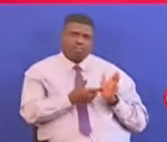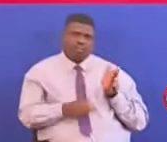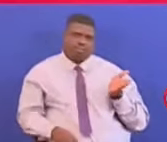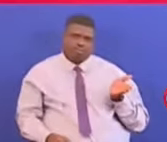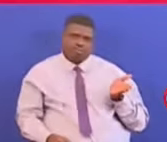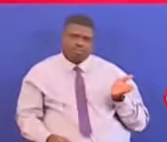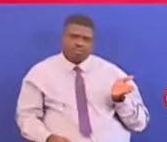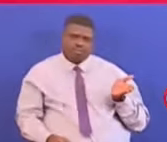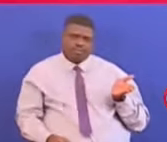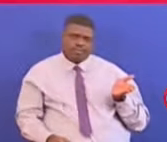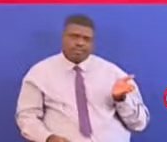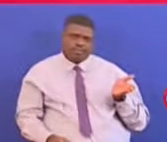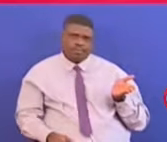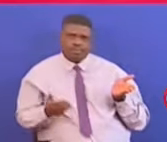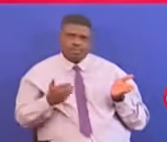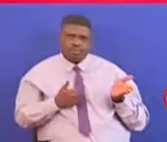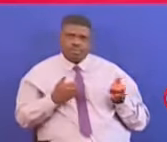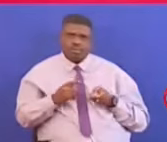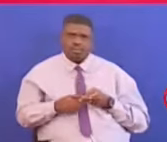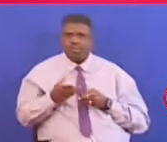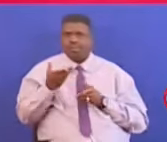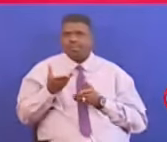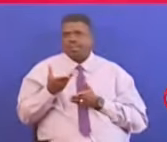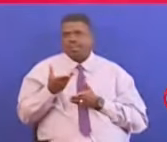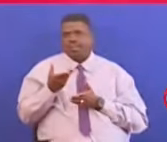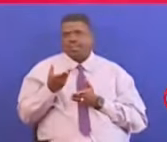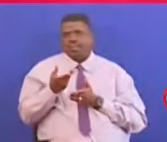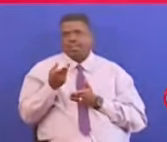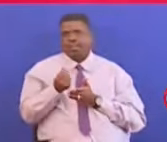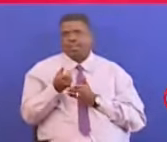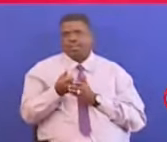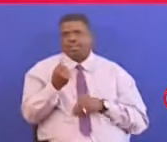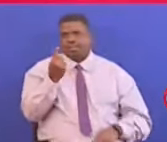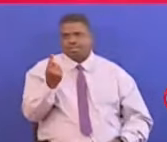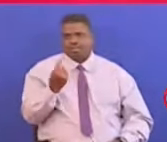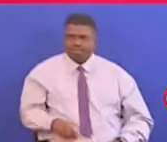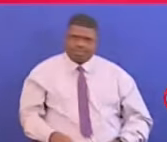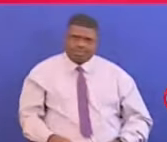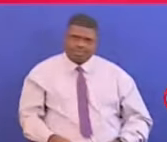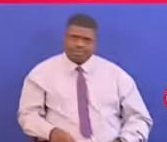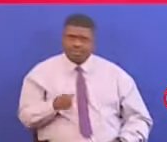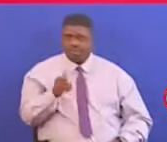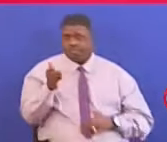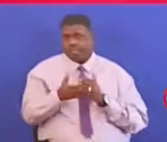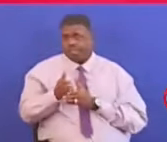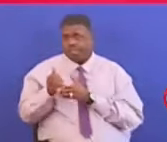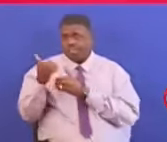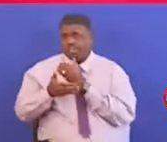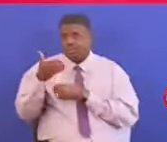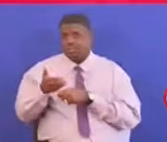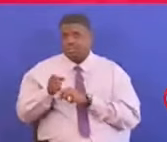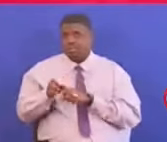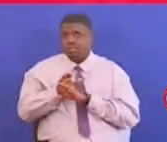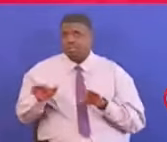for example, having the single currency. But some of the partner states might not be ready. So we don't want to